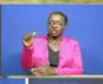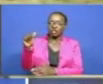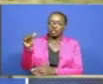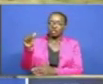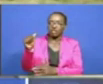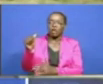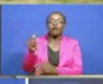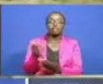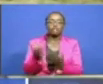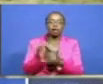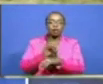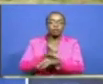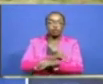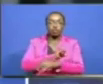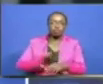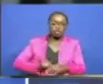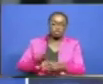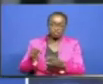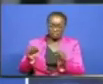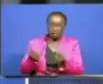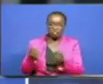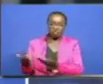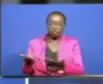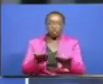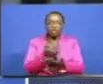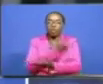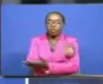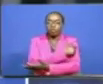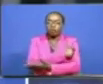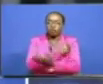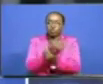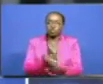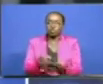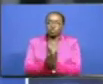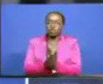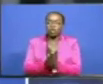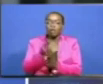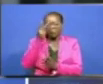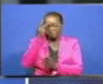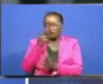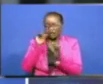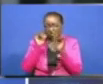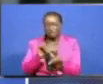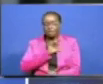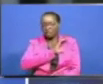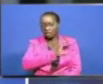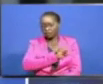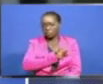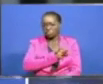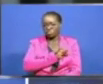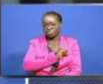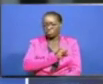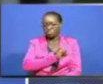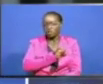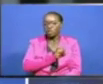wakiokolewa na wasamaria wema wakipelekwa hospitali. What I would request you as a parent ni to stay calm. And also those